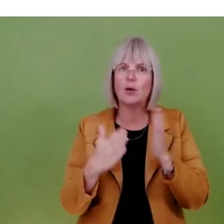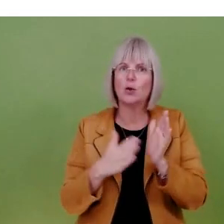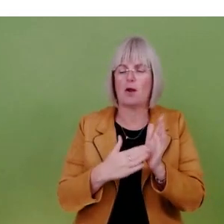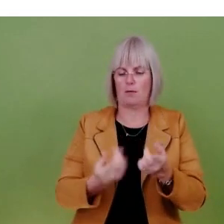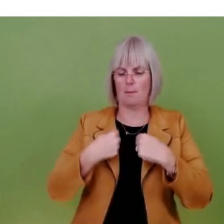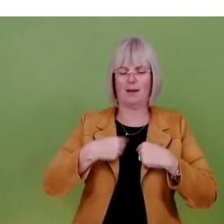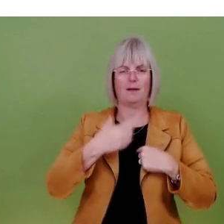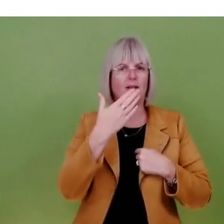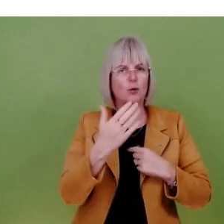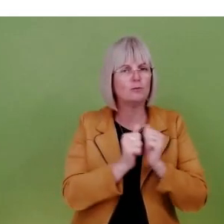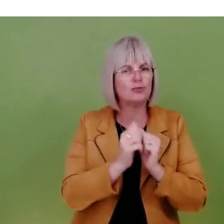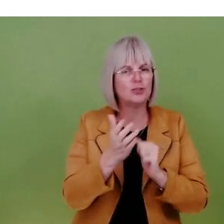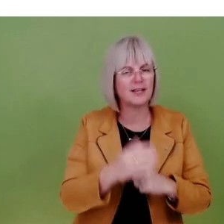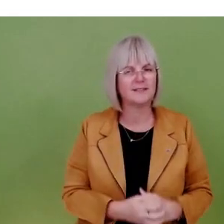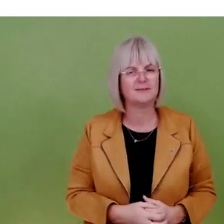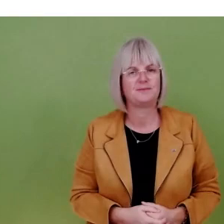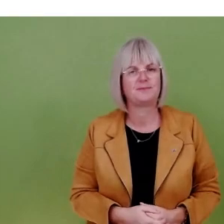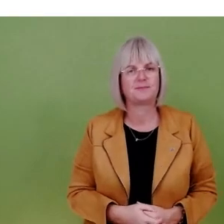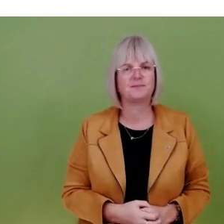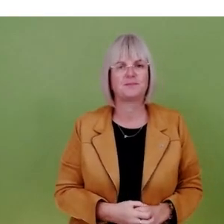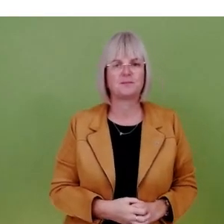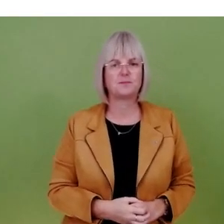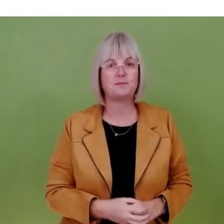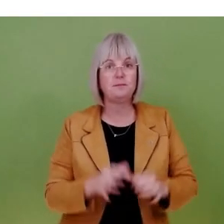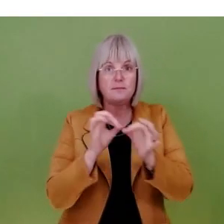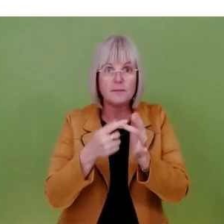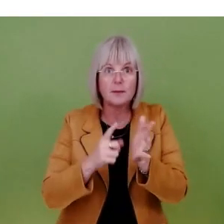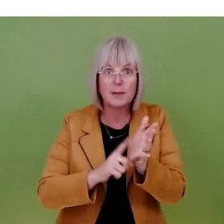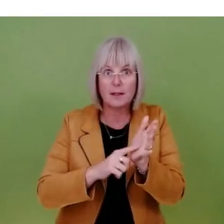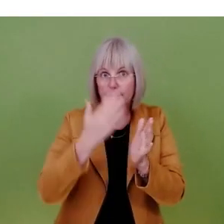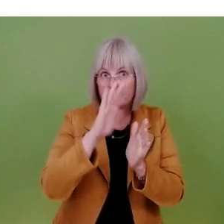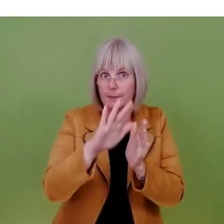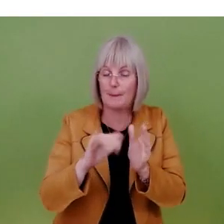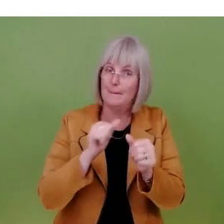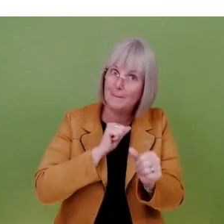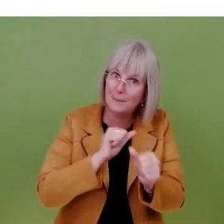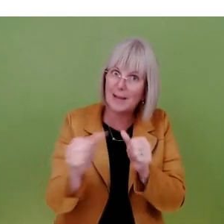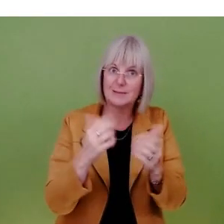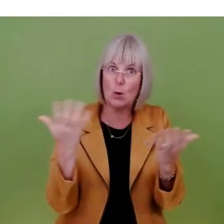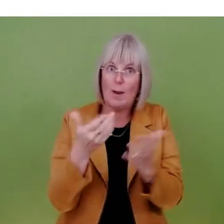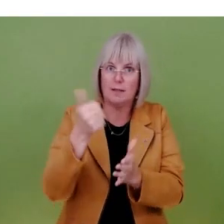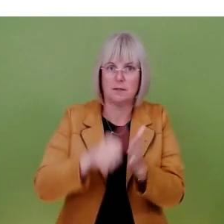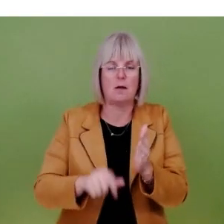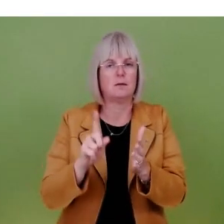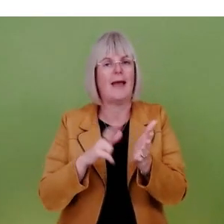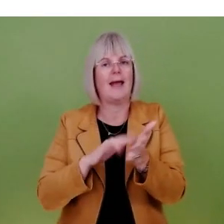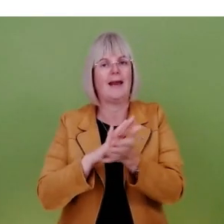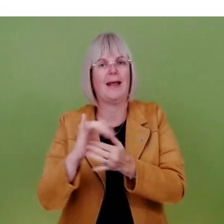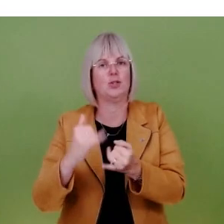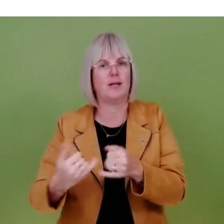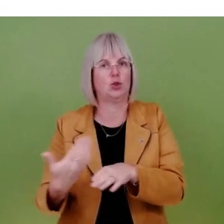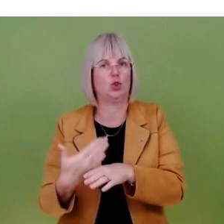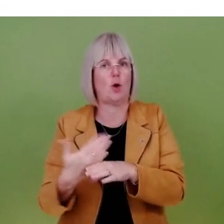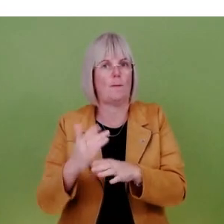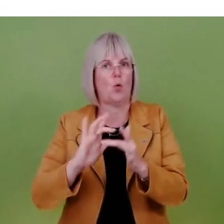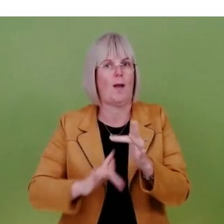No problem, Bill. And just so you know, the best place to start to look for those kind of opportunities is on NHS Jobs. They will, yes,